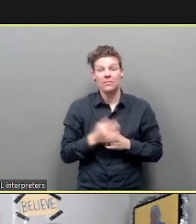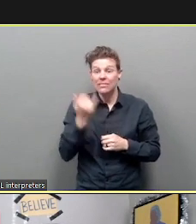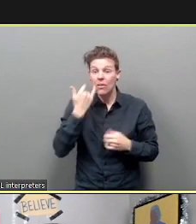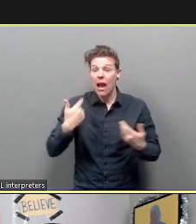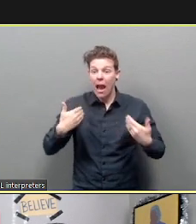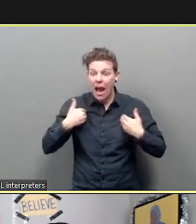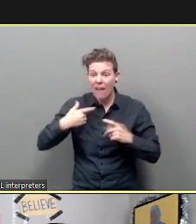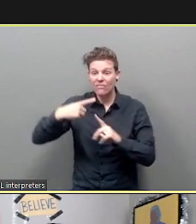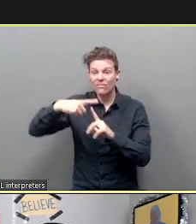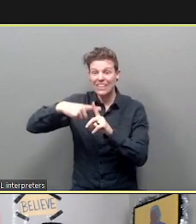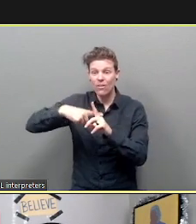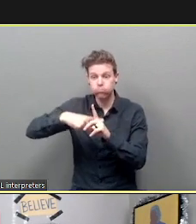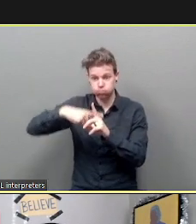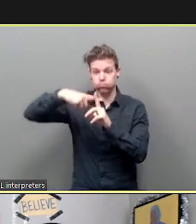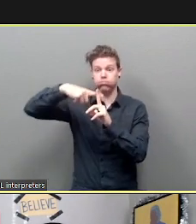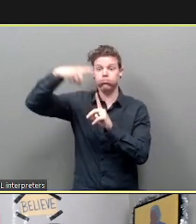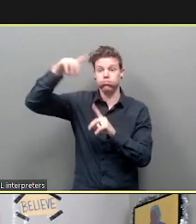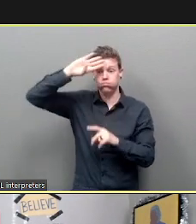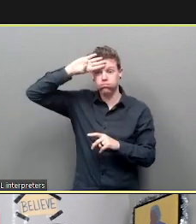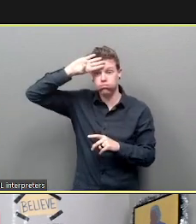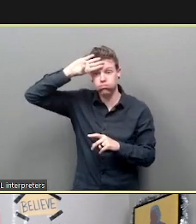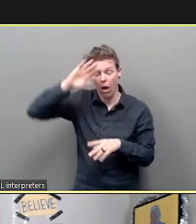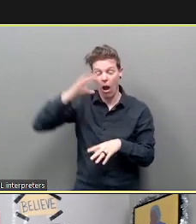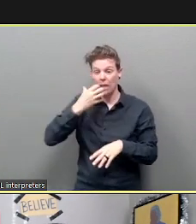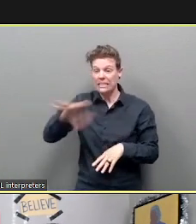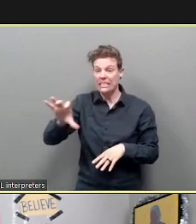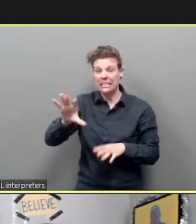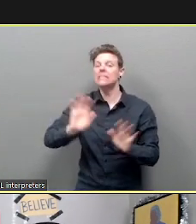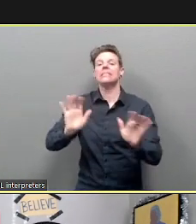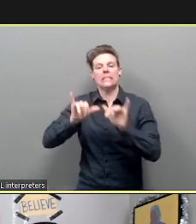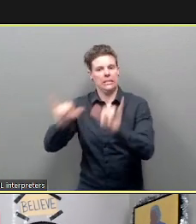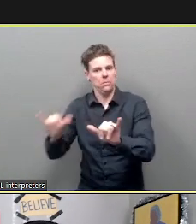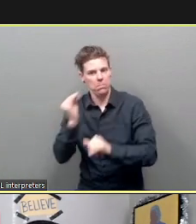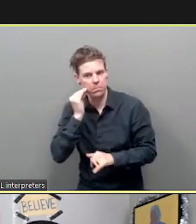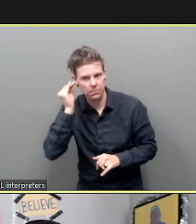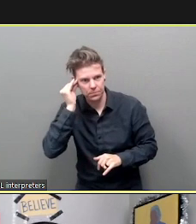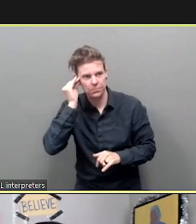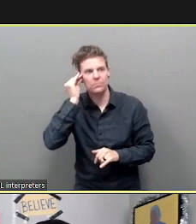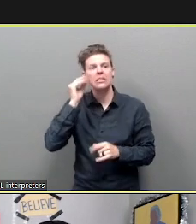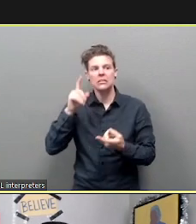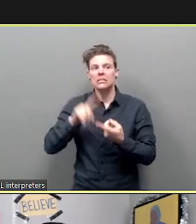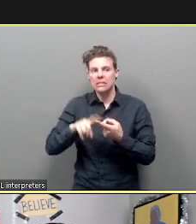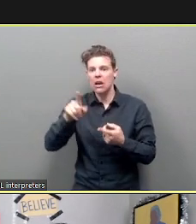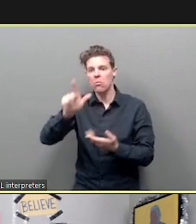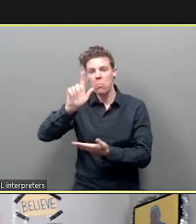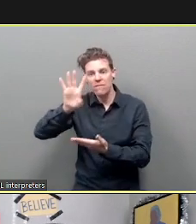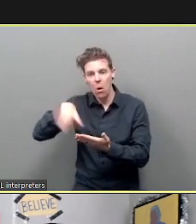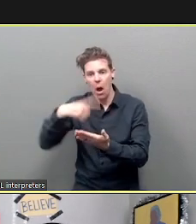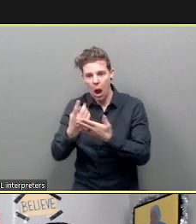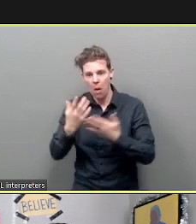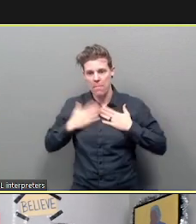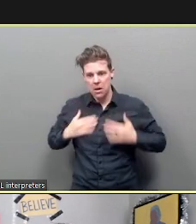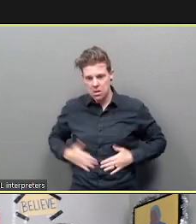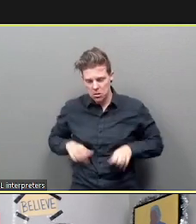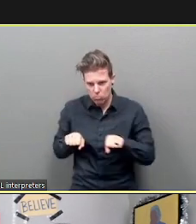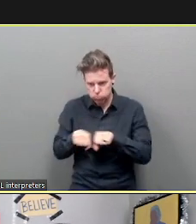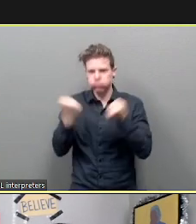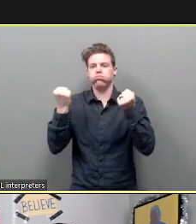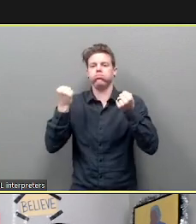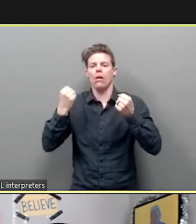stay home until your fever's gone for 24 hours without, you know, taking Tylenol. So for instance,